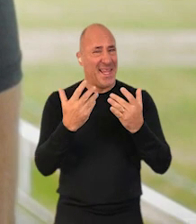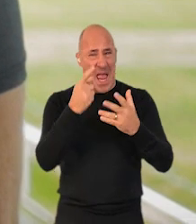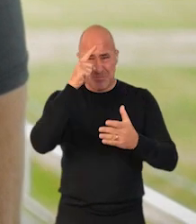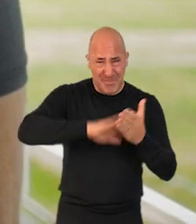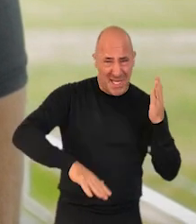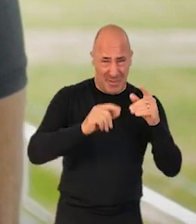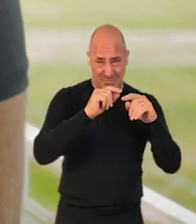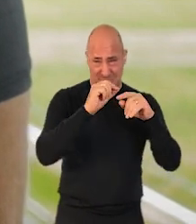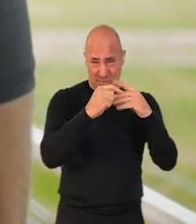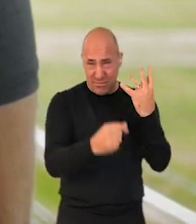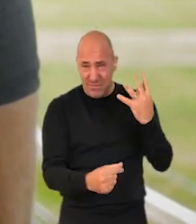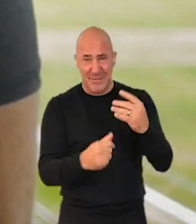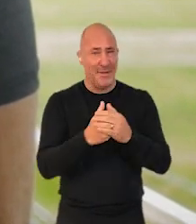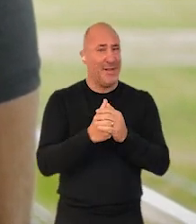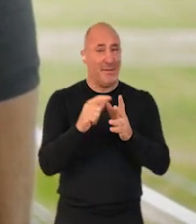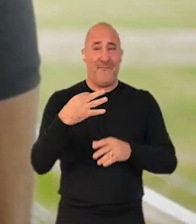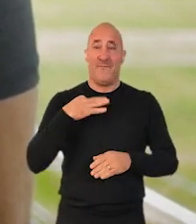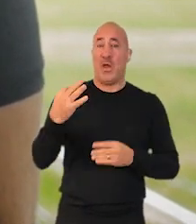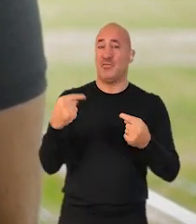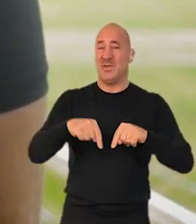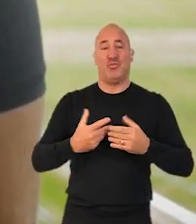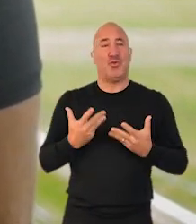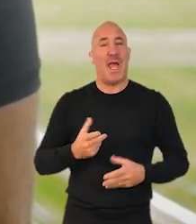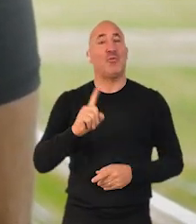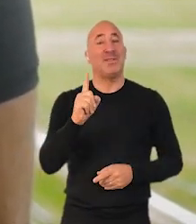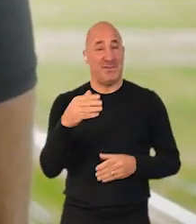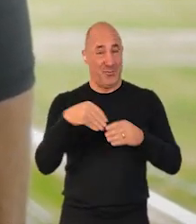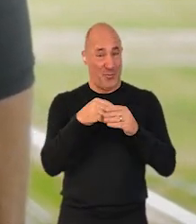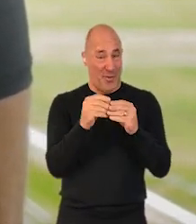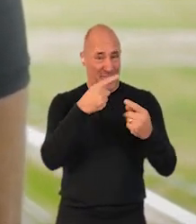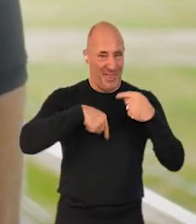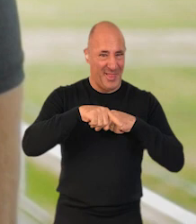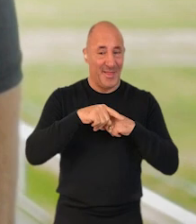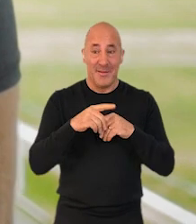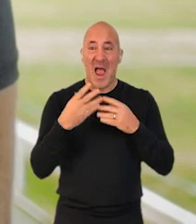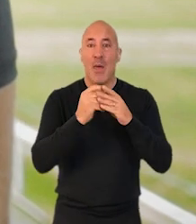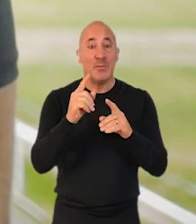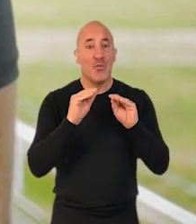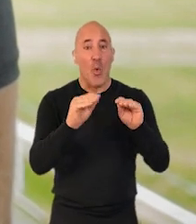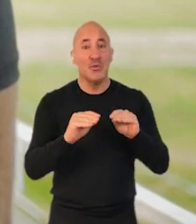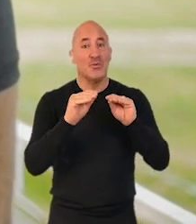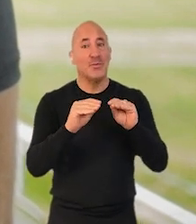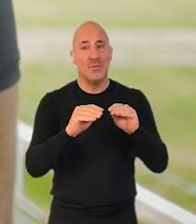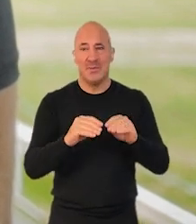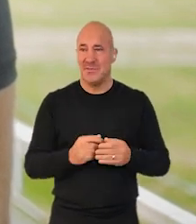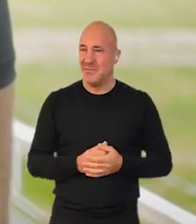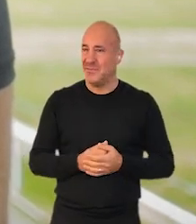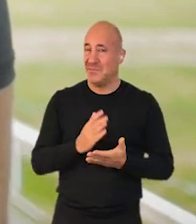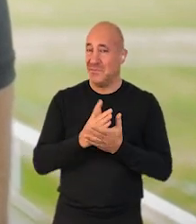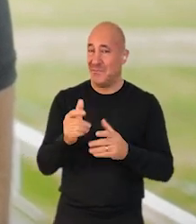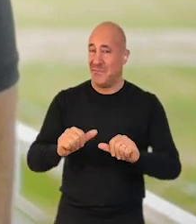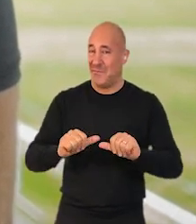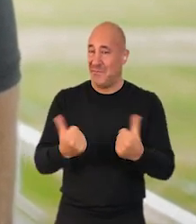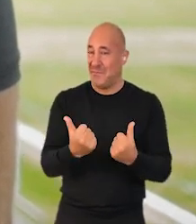he's done loads of different experiences. And part of his volunteering is here today with the Warrington Wolves, and he helps coach.